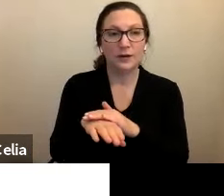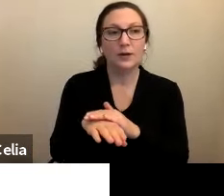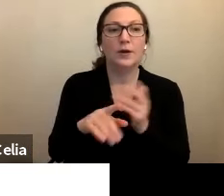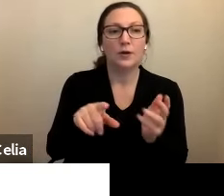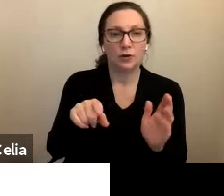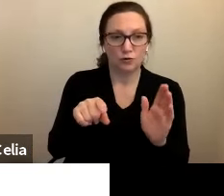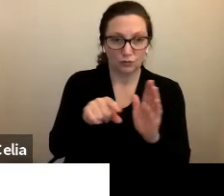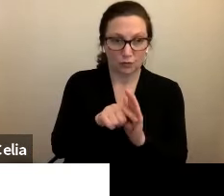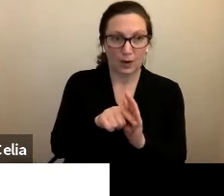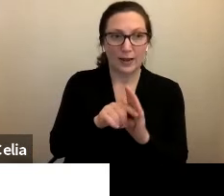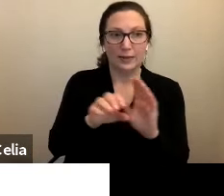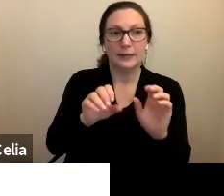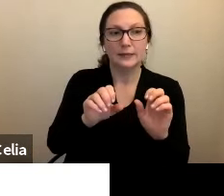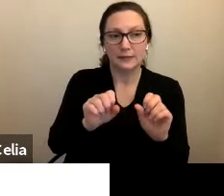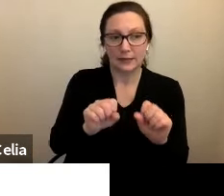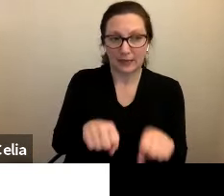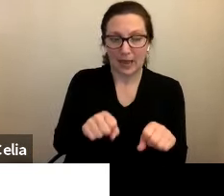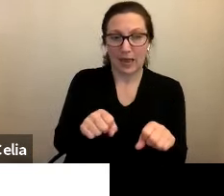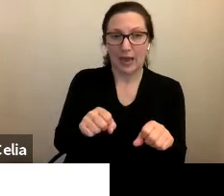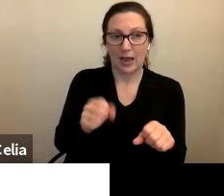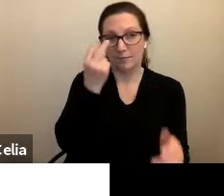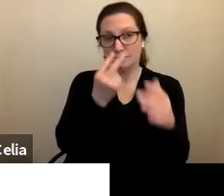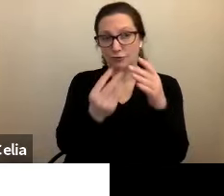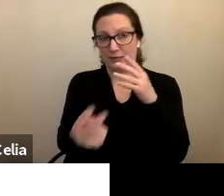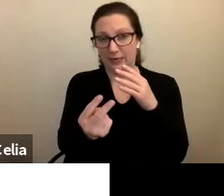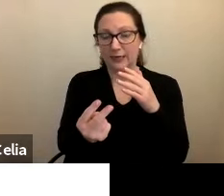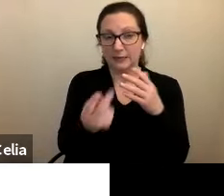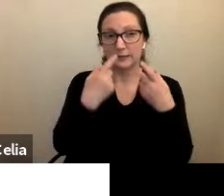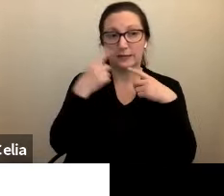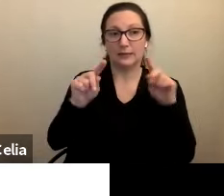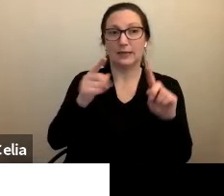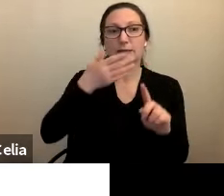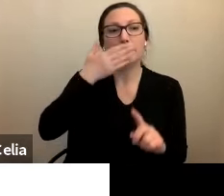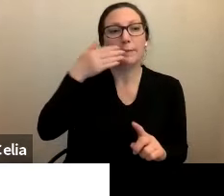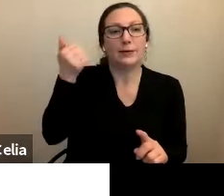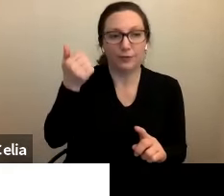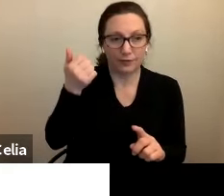better predictors, meaning the correlation with subsequent success are higher.